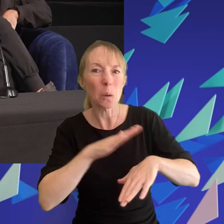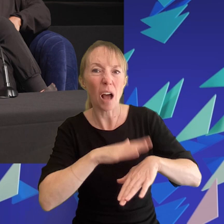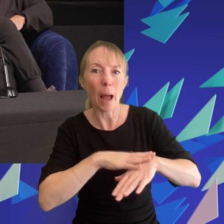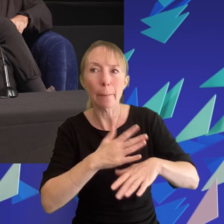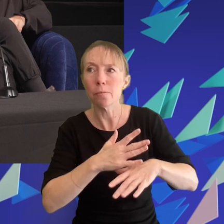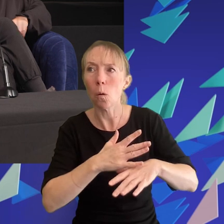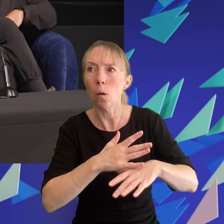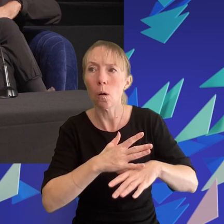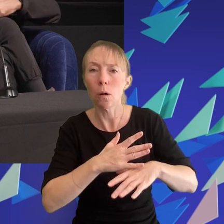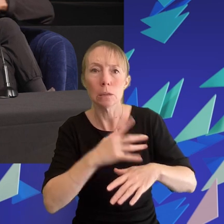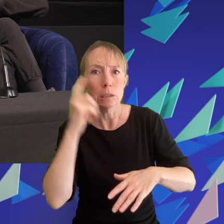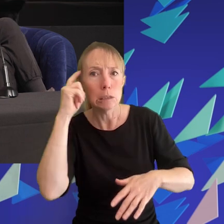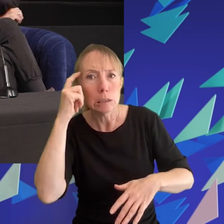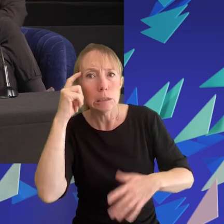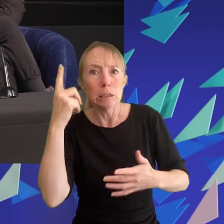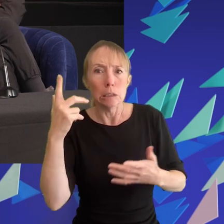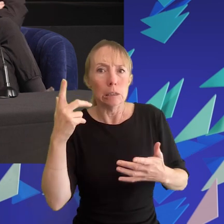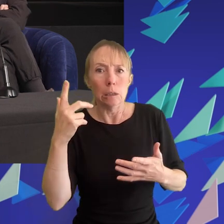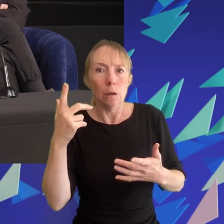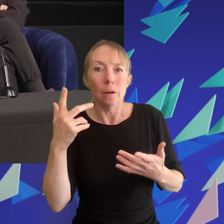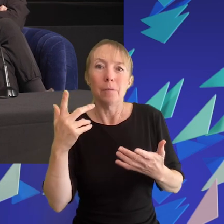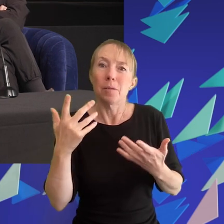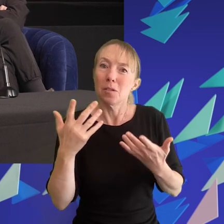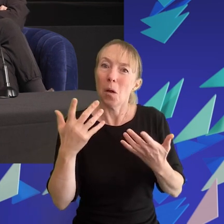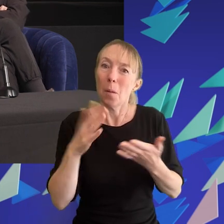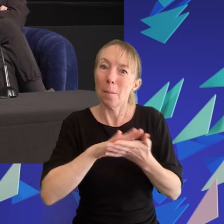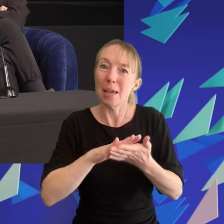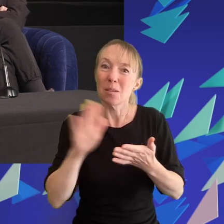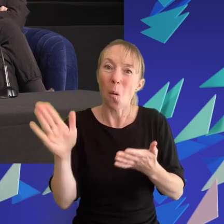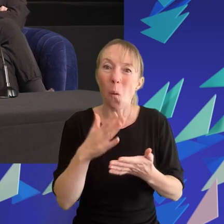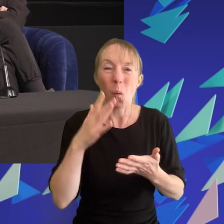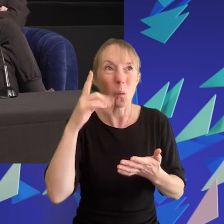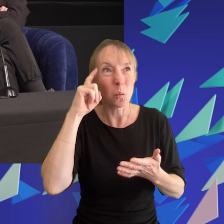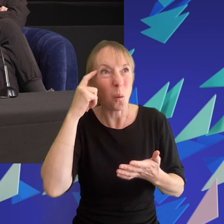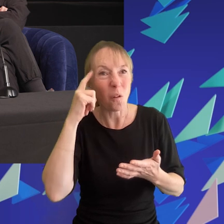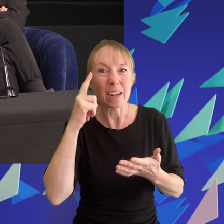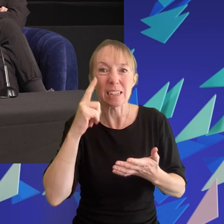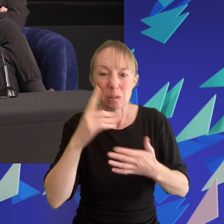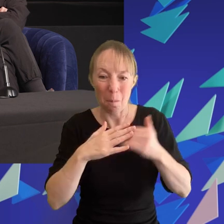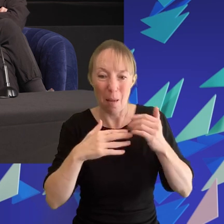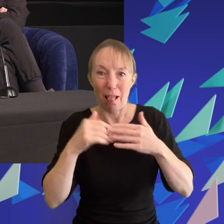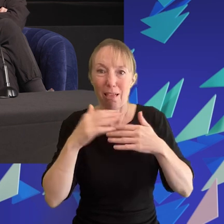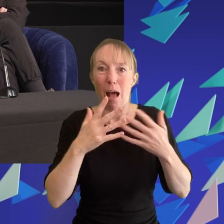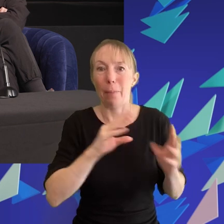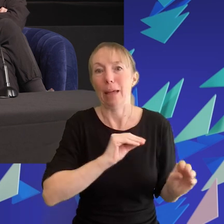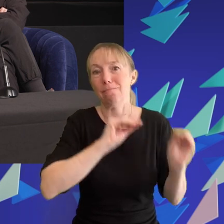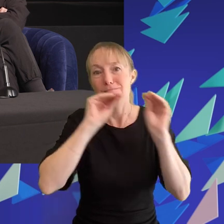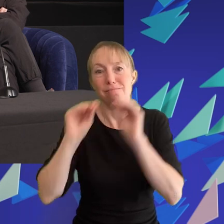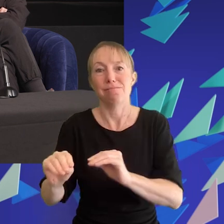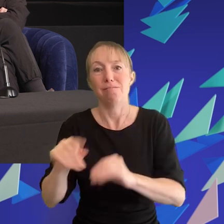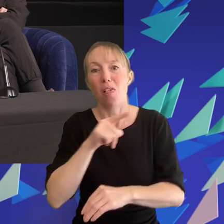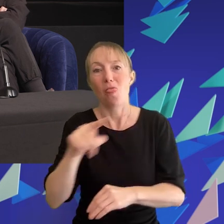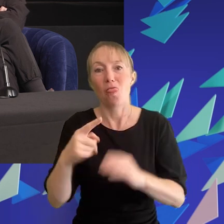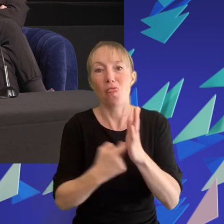kind of existential crises, and it's starting to make sense now. So you built all those existential crises up, and then you put them all into The